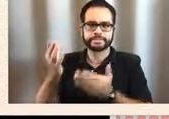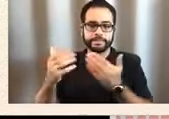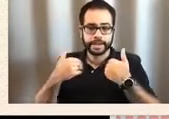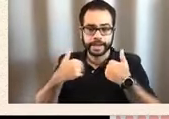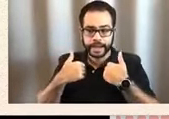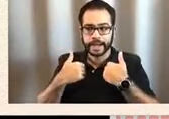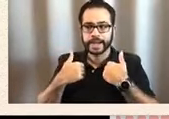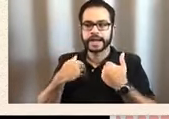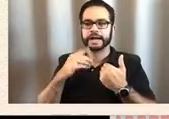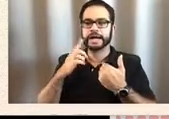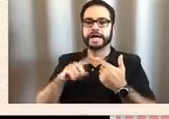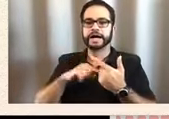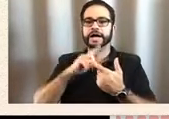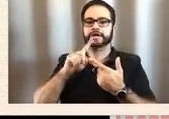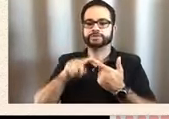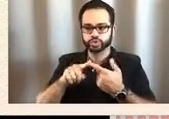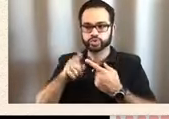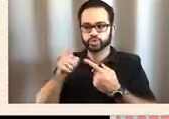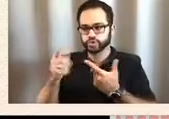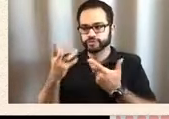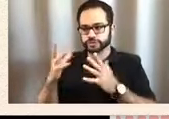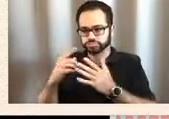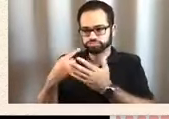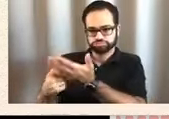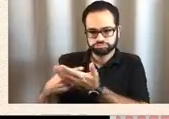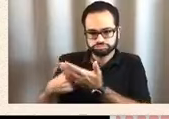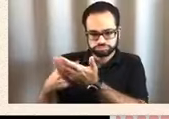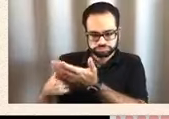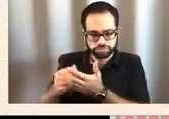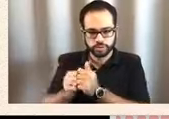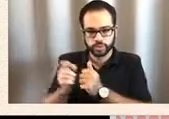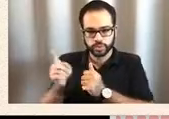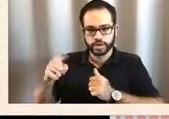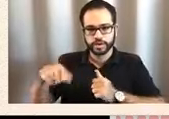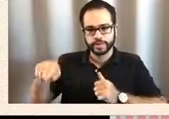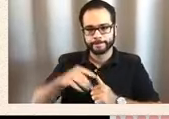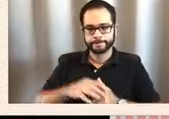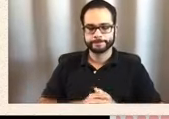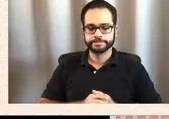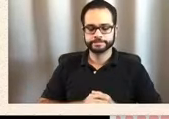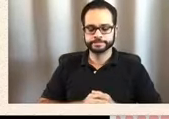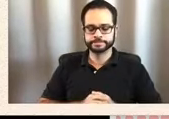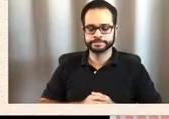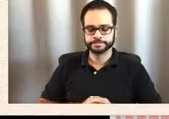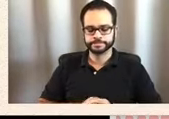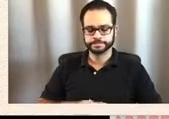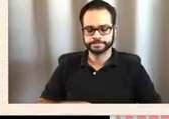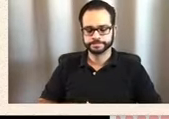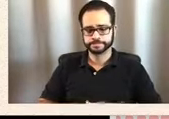you talk with them. And